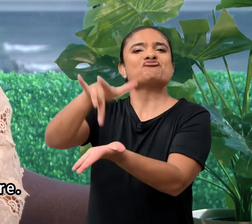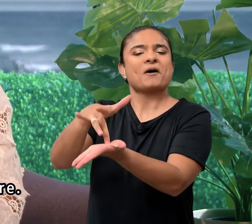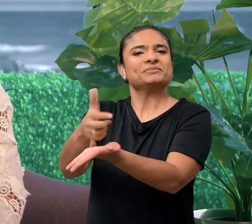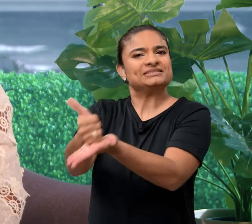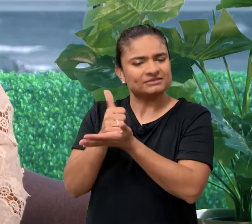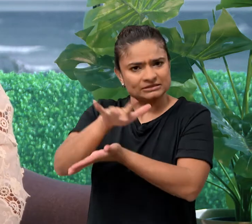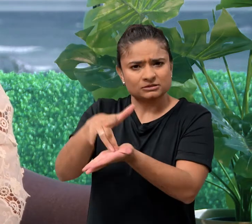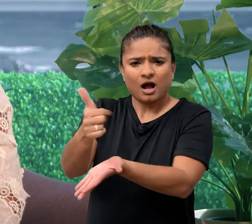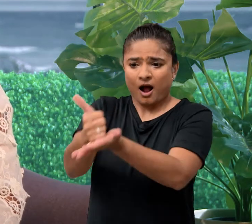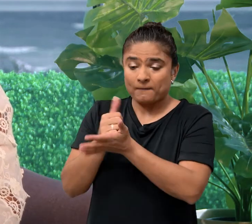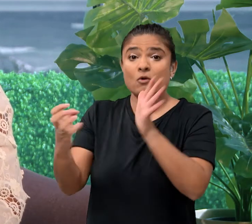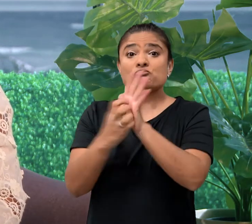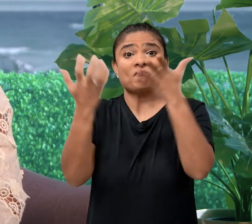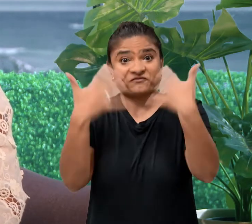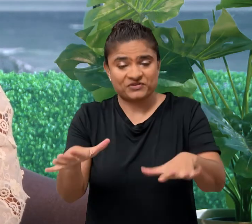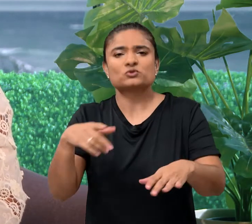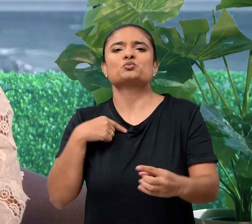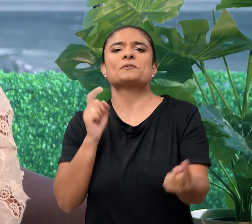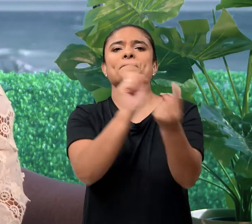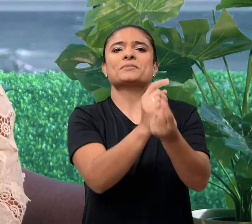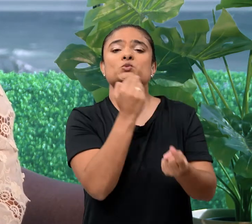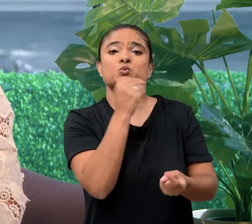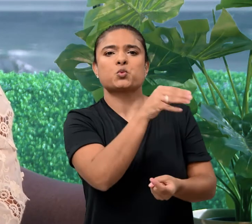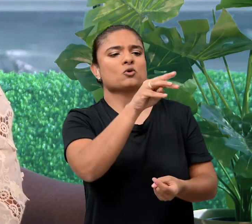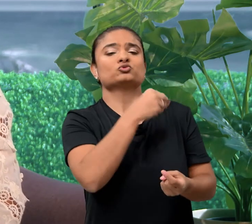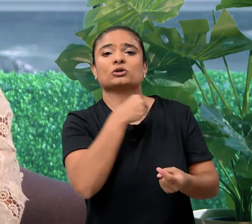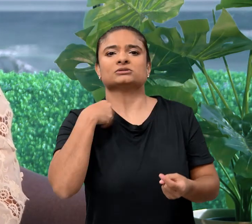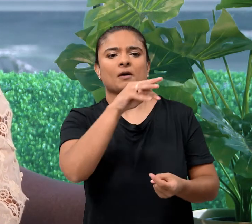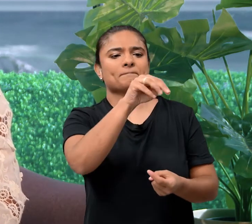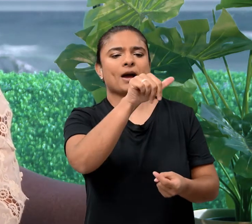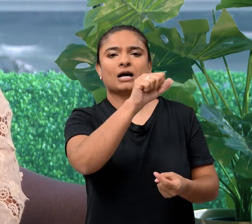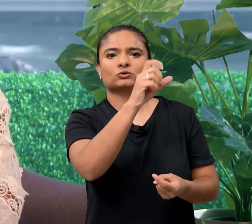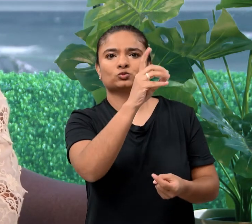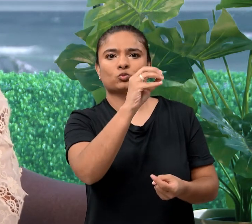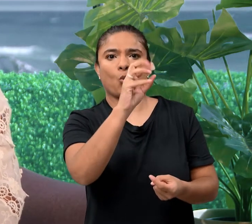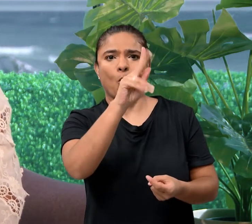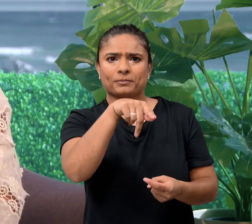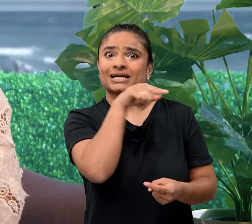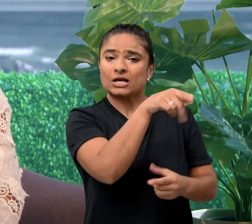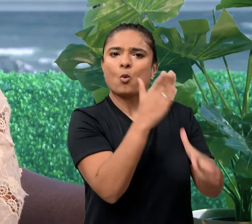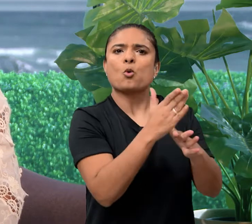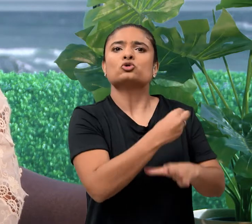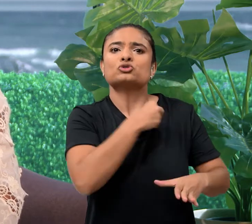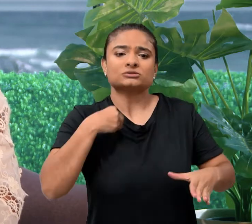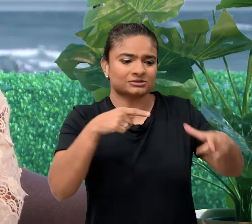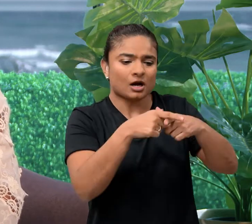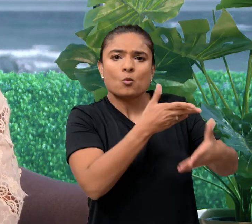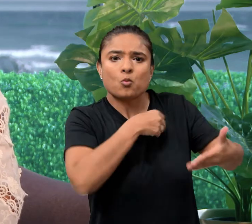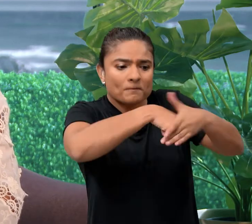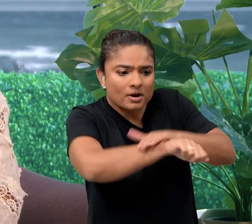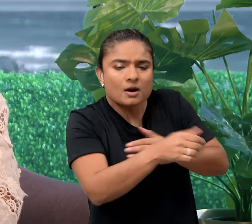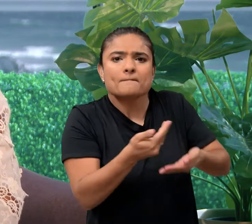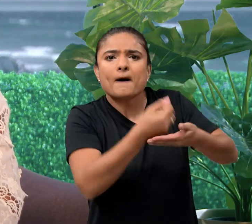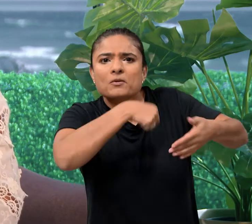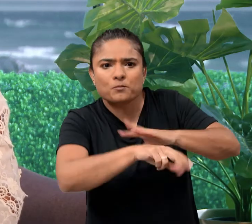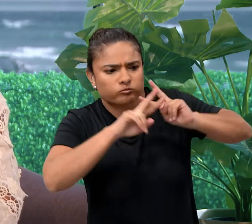ontmoet. After the outbreak, we visit Dr. Maasdorp, gynecologist and obstetrician, and he tells us more about how